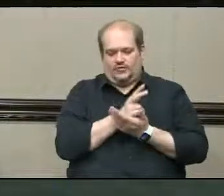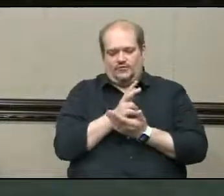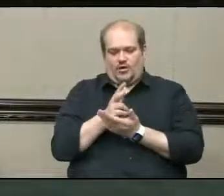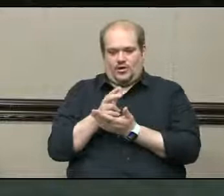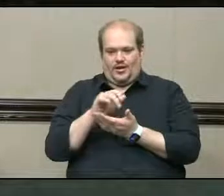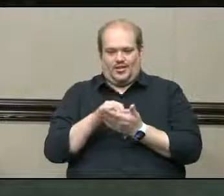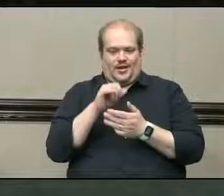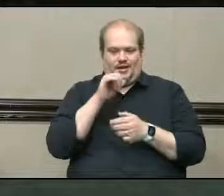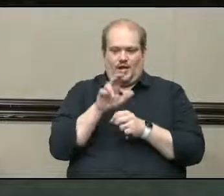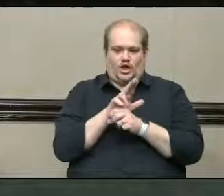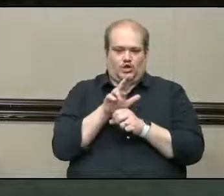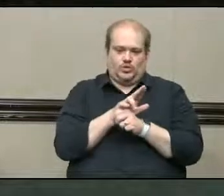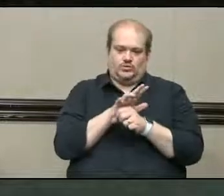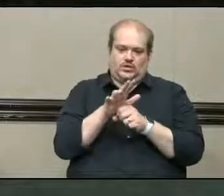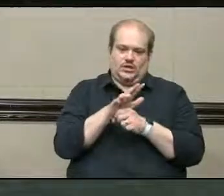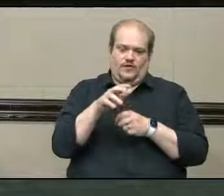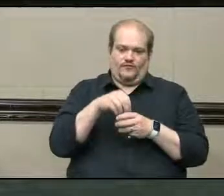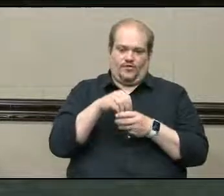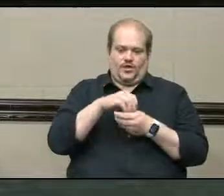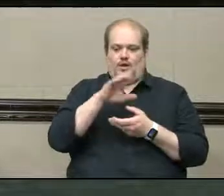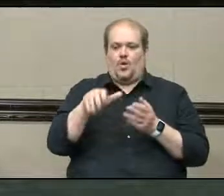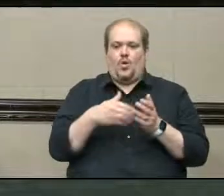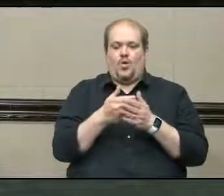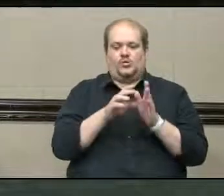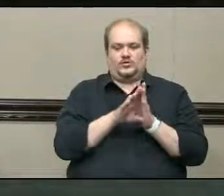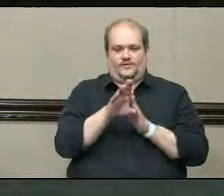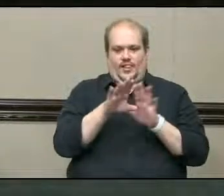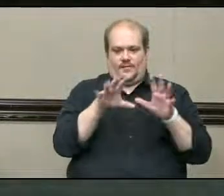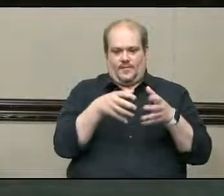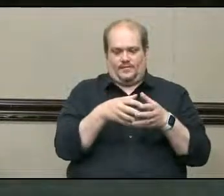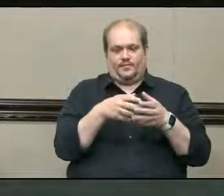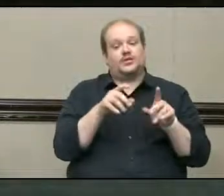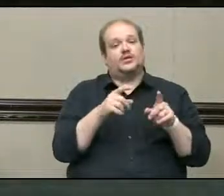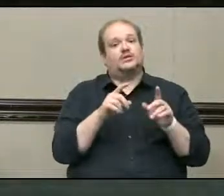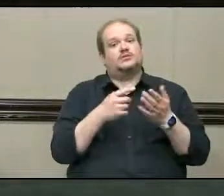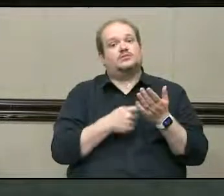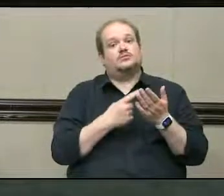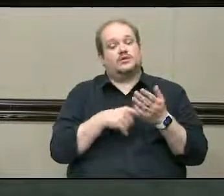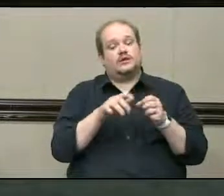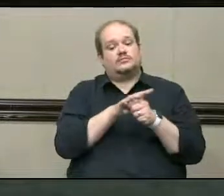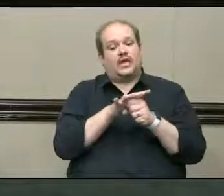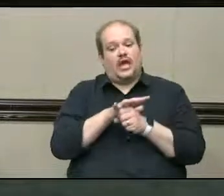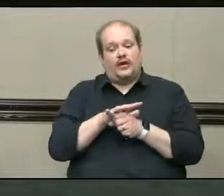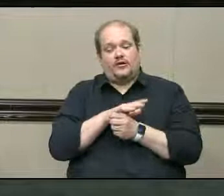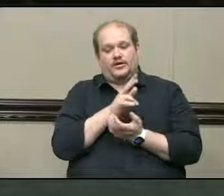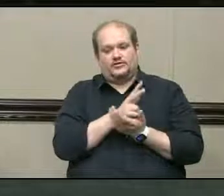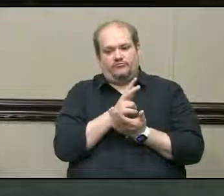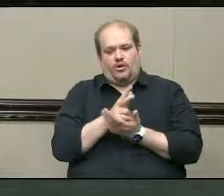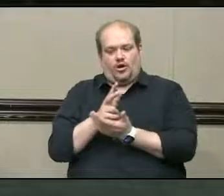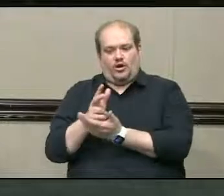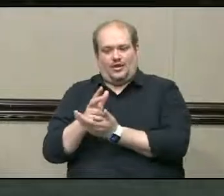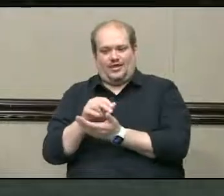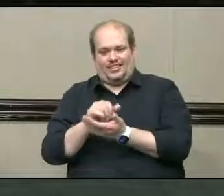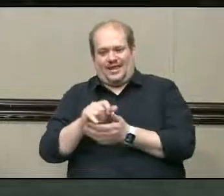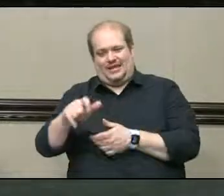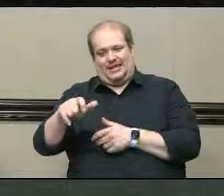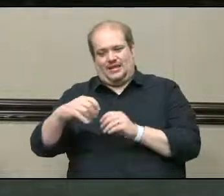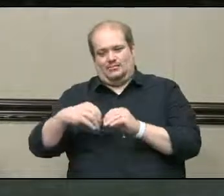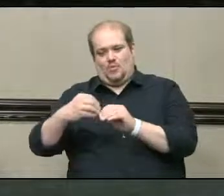are underutilized within an entire development. And there are also areas of parking that are